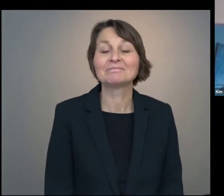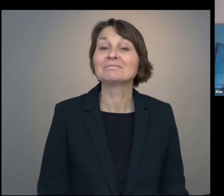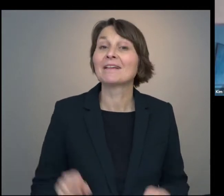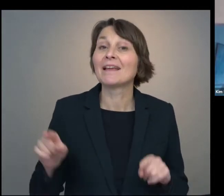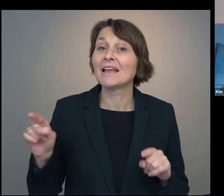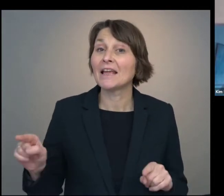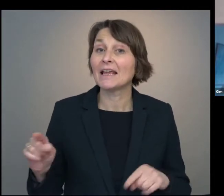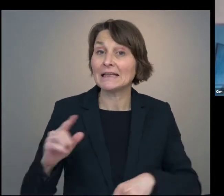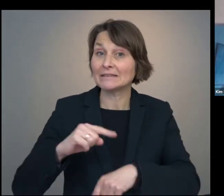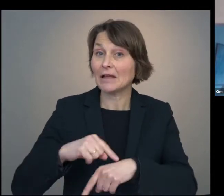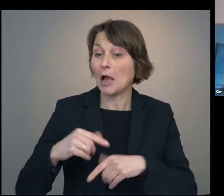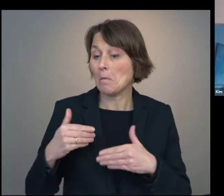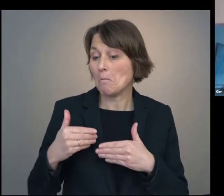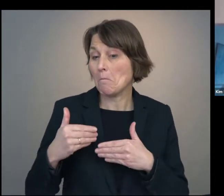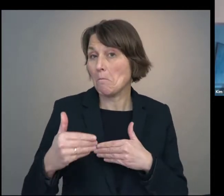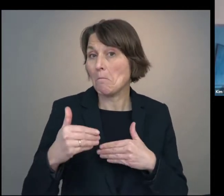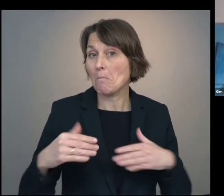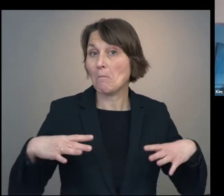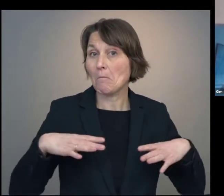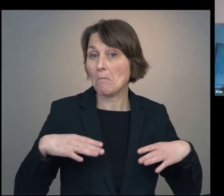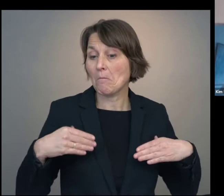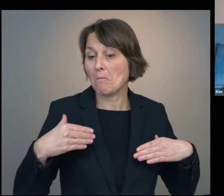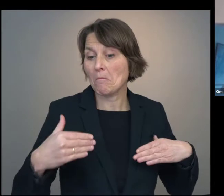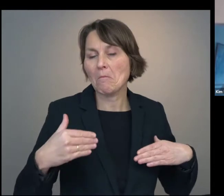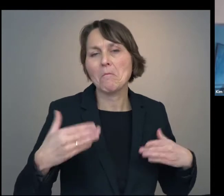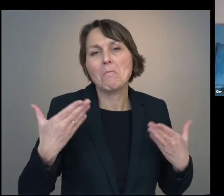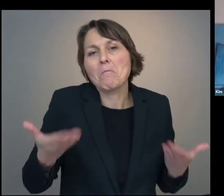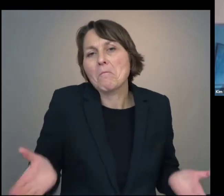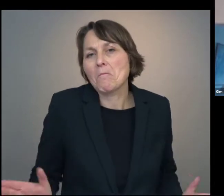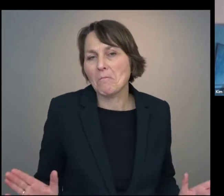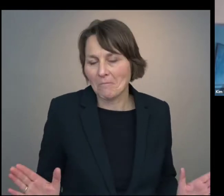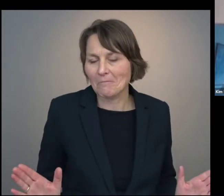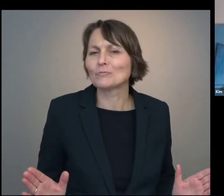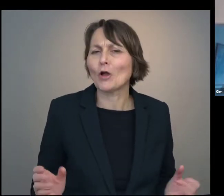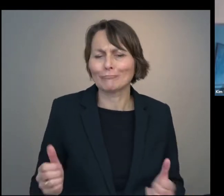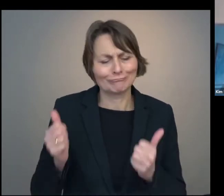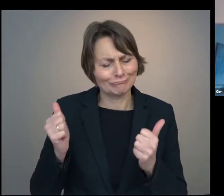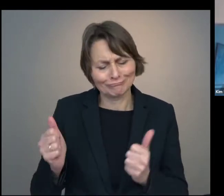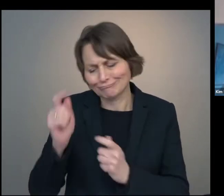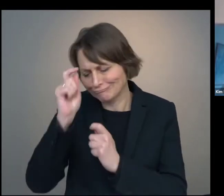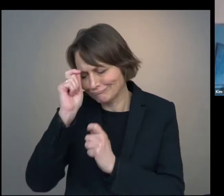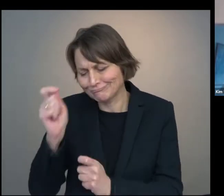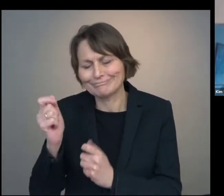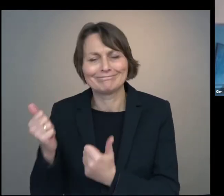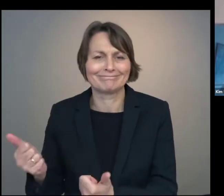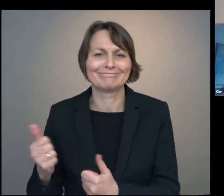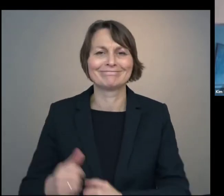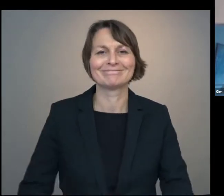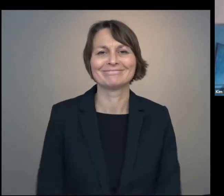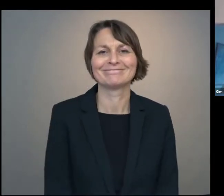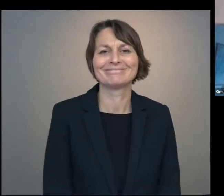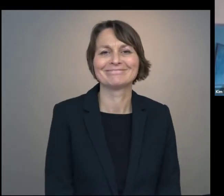So he is on leave until further, and as I said, it's very well deserved.